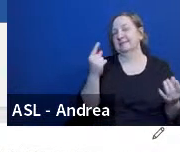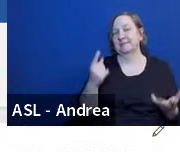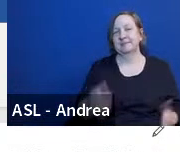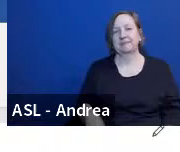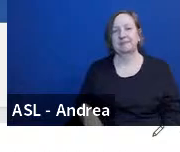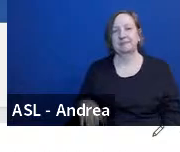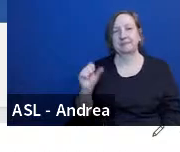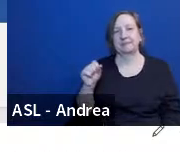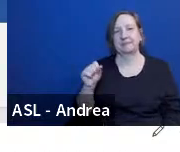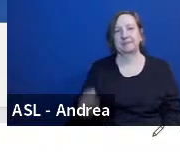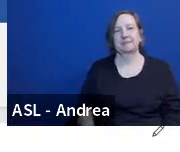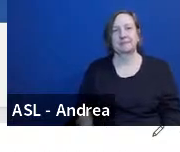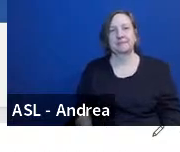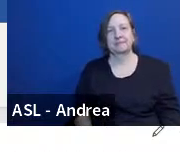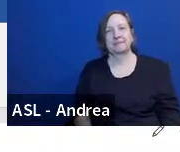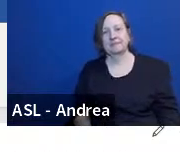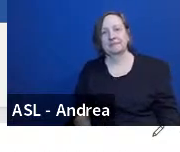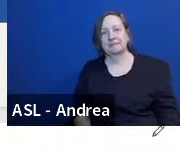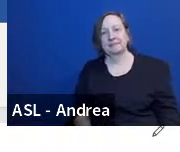Yeah.